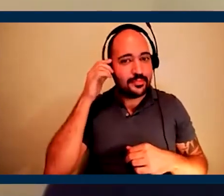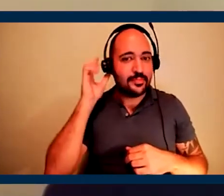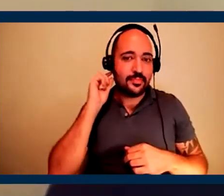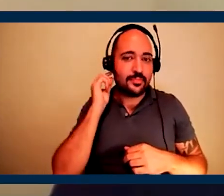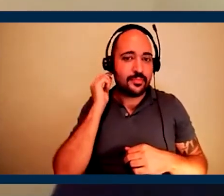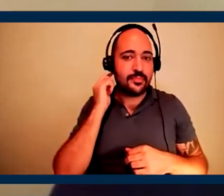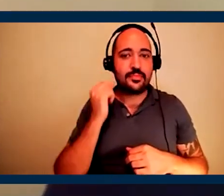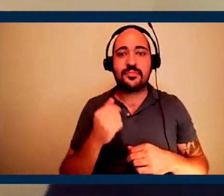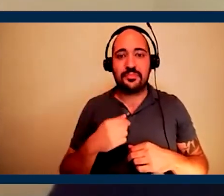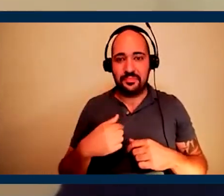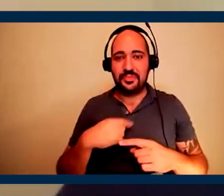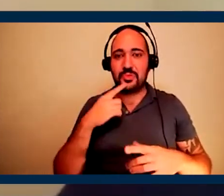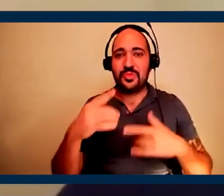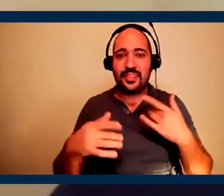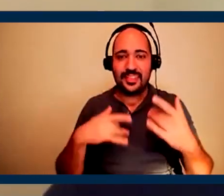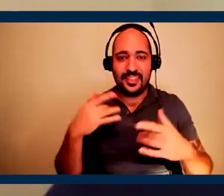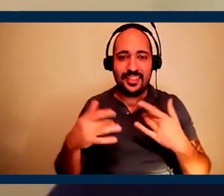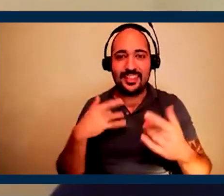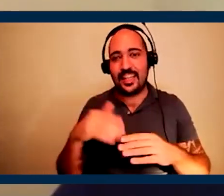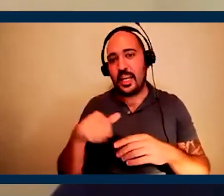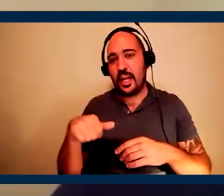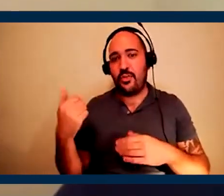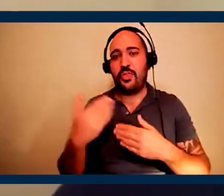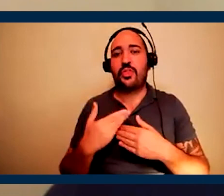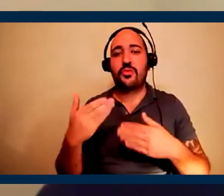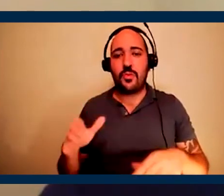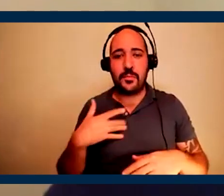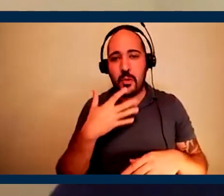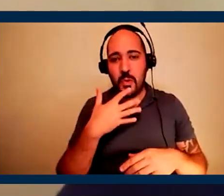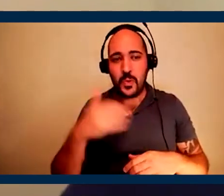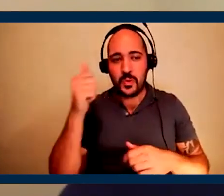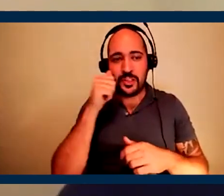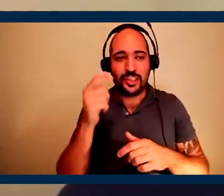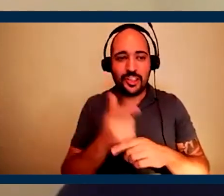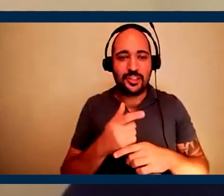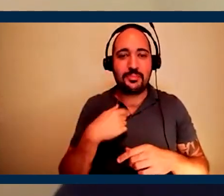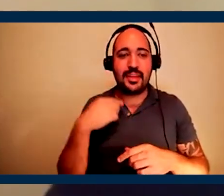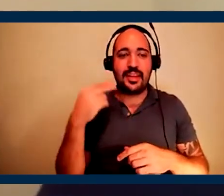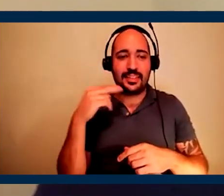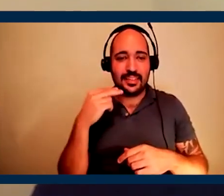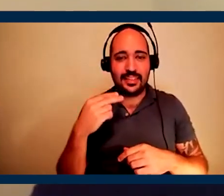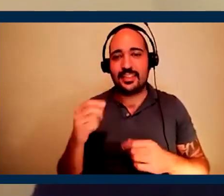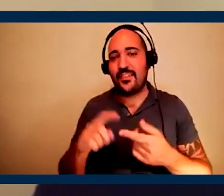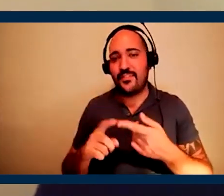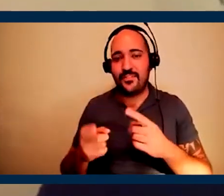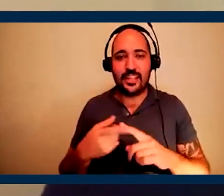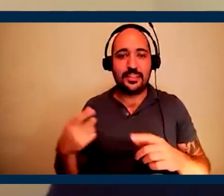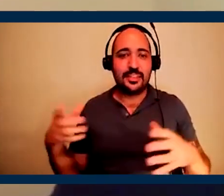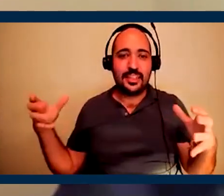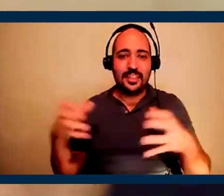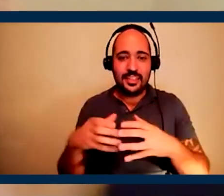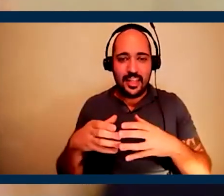Well, I'm really excited. In the other room, I have my older sister and my niece and one of her friends. We're actually getting